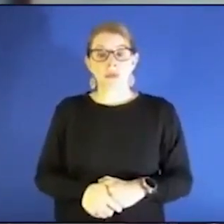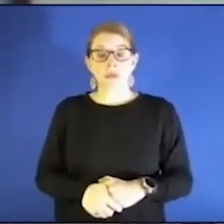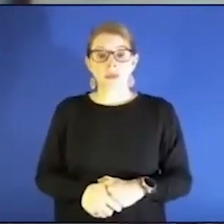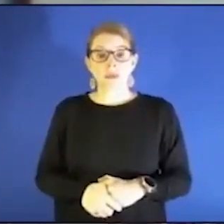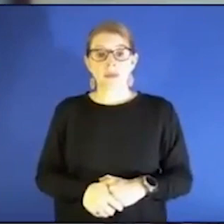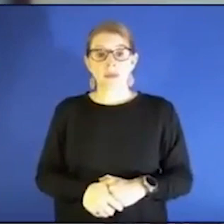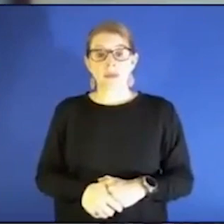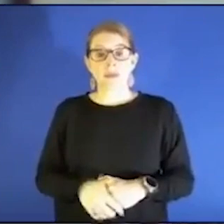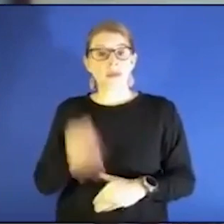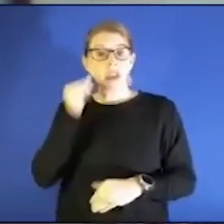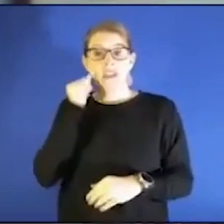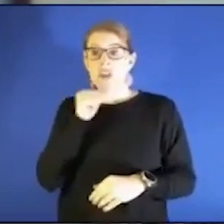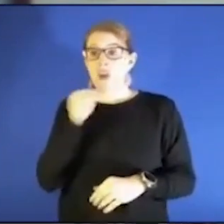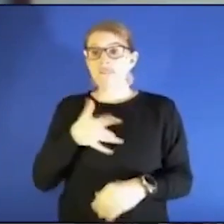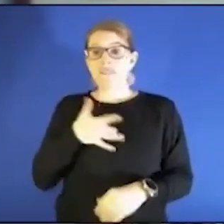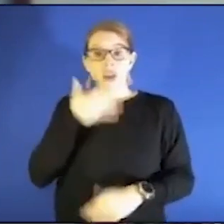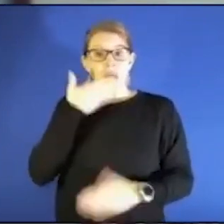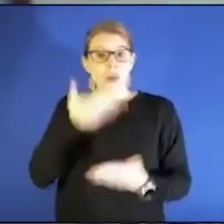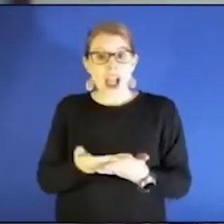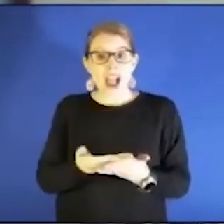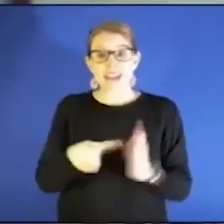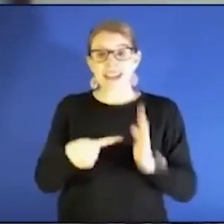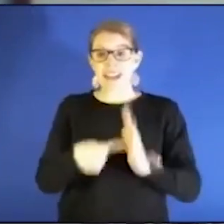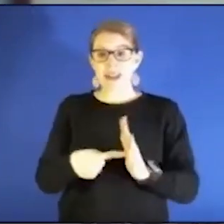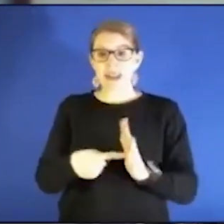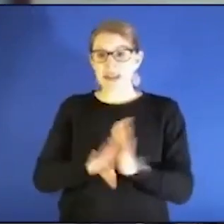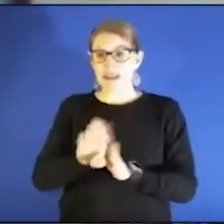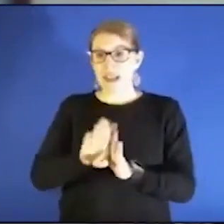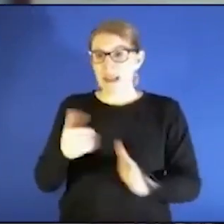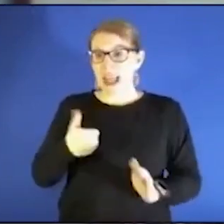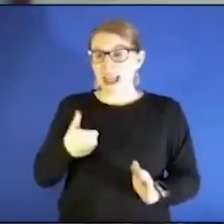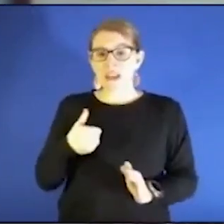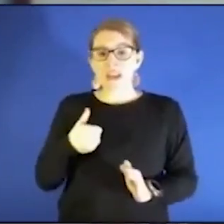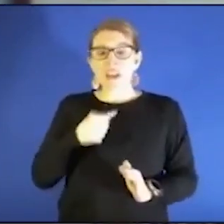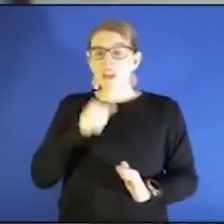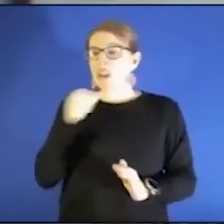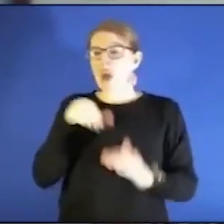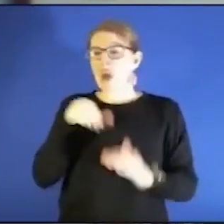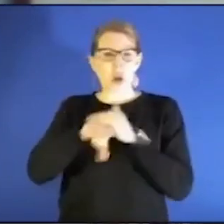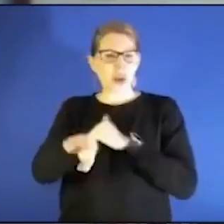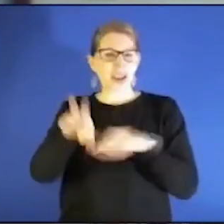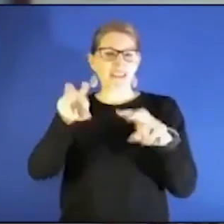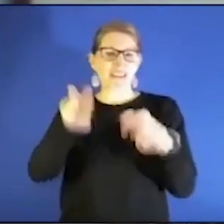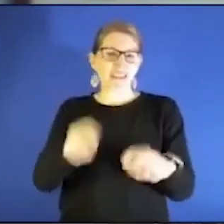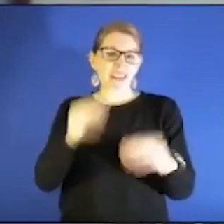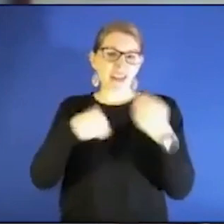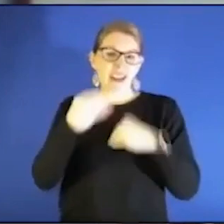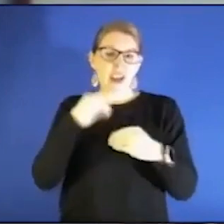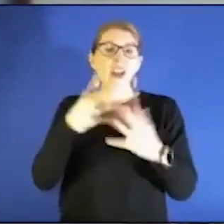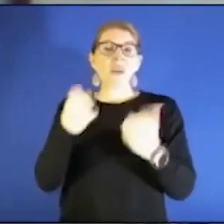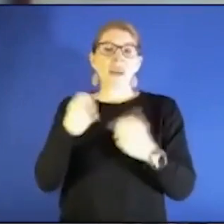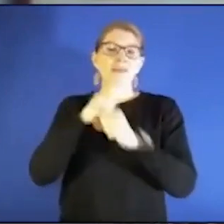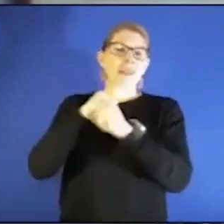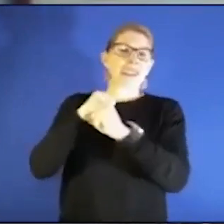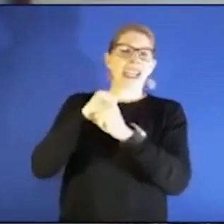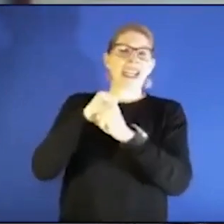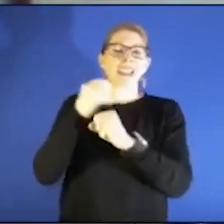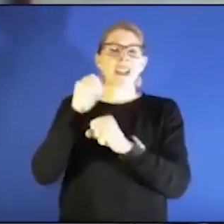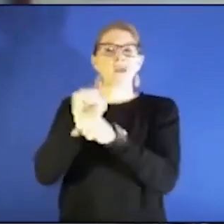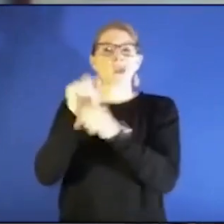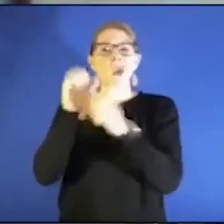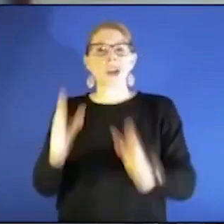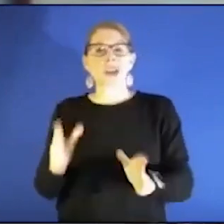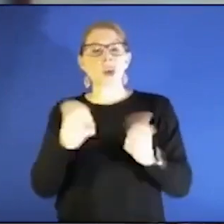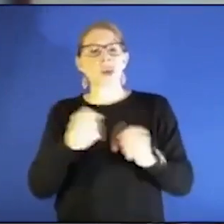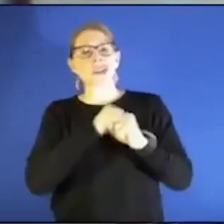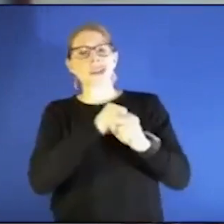you don't feel well, if you've got symptoms, don't come dine in. We want to protect our employees. We want to protect our other customers.